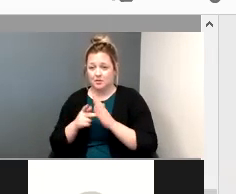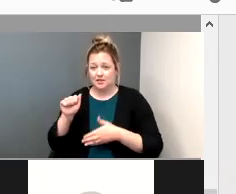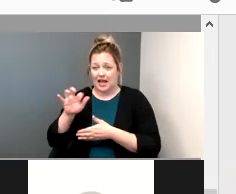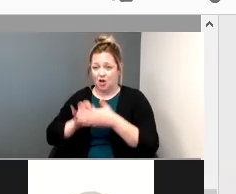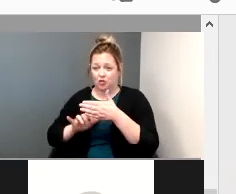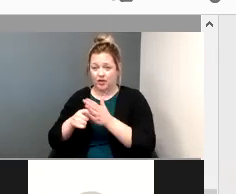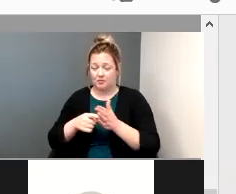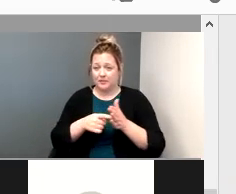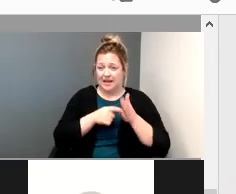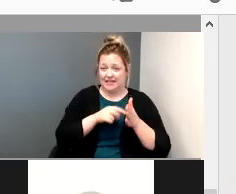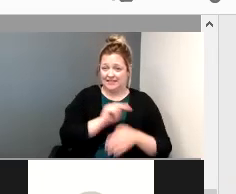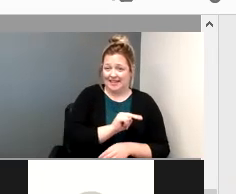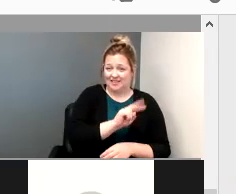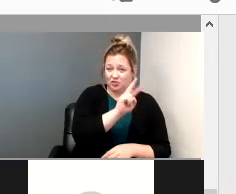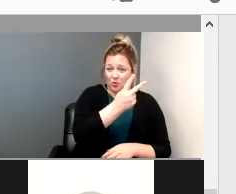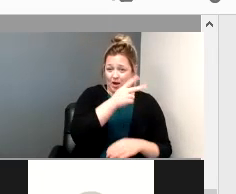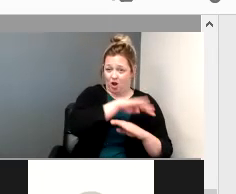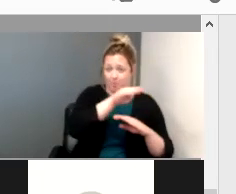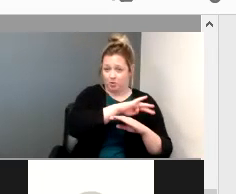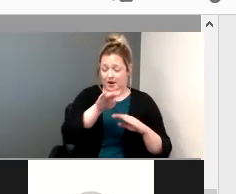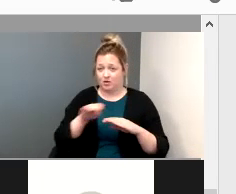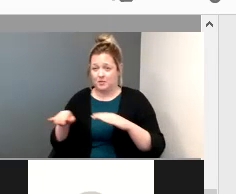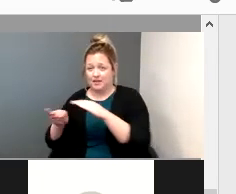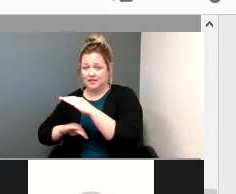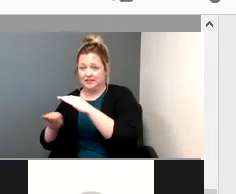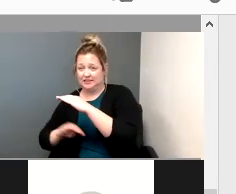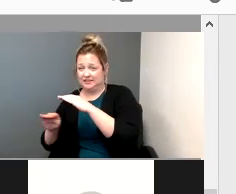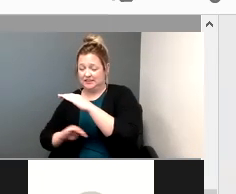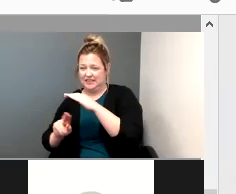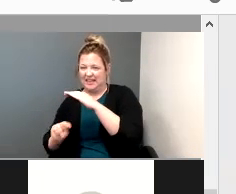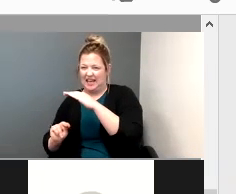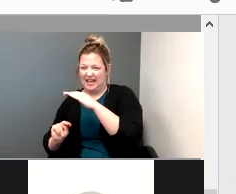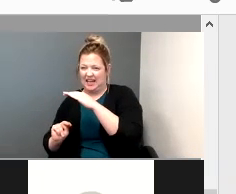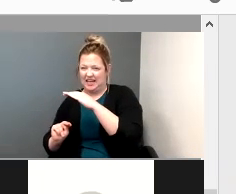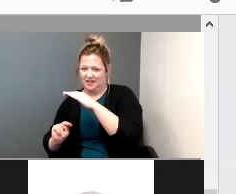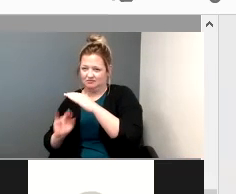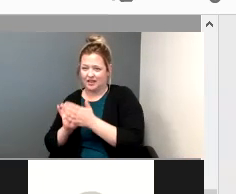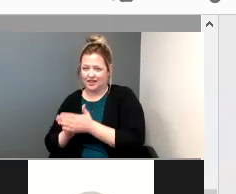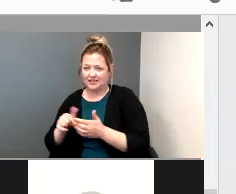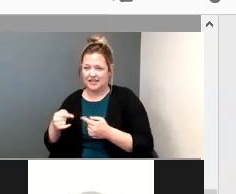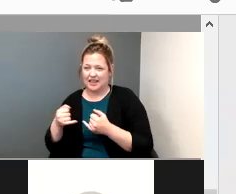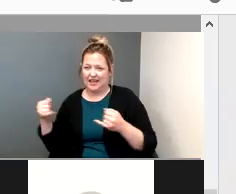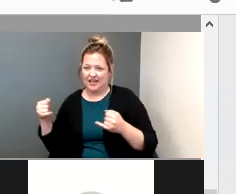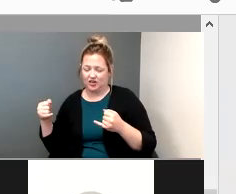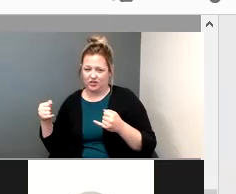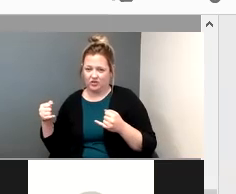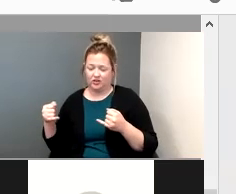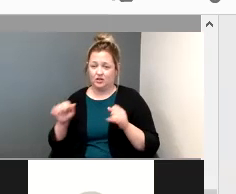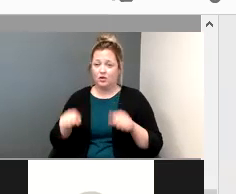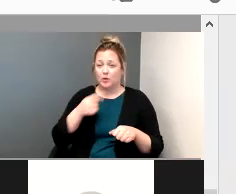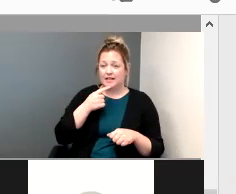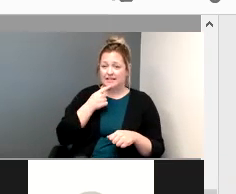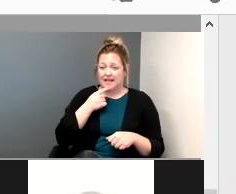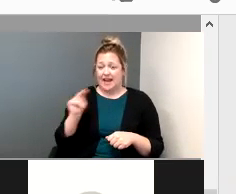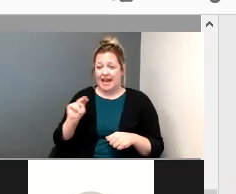then a lower bound could be big O of 1 or big O of n, where n grows linearly, right? So we can say that n squared is has a